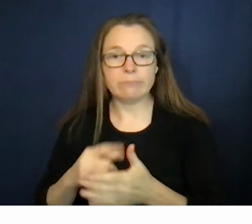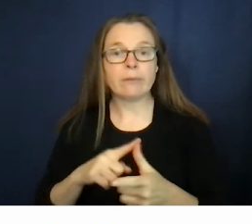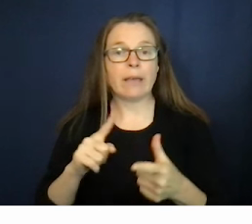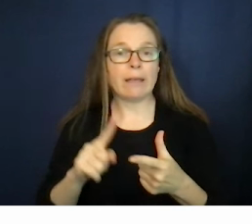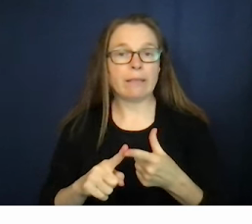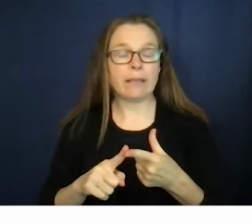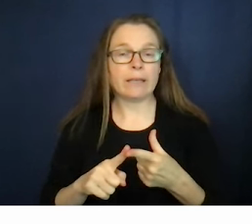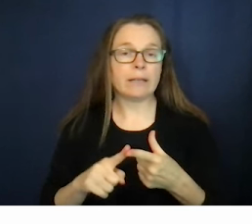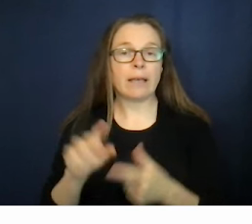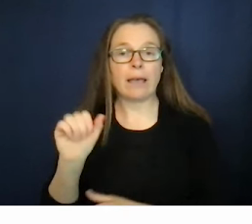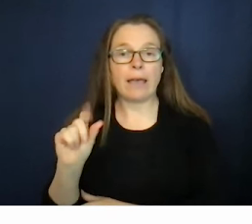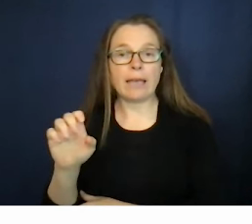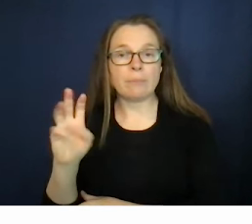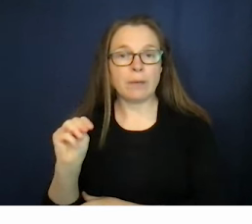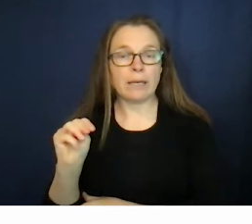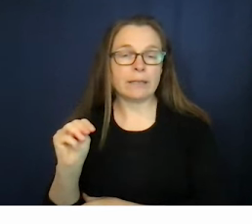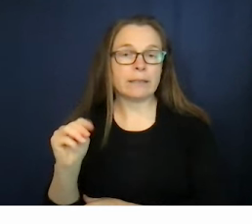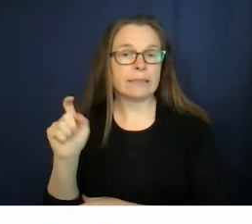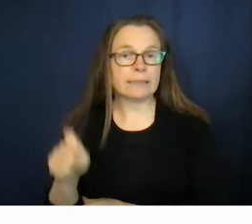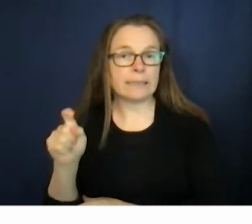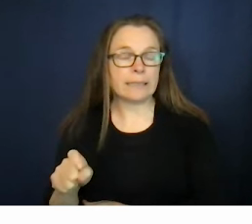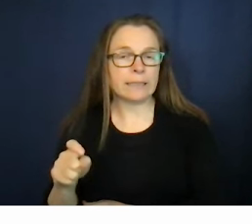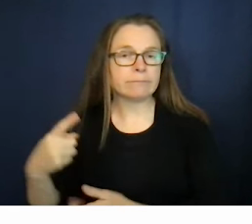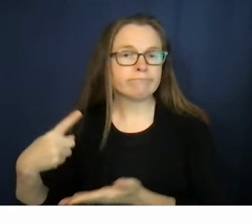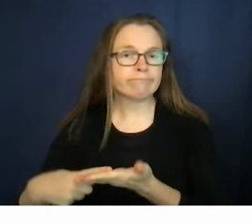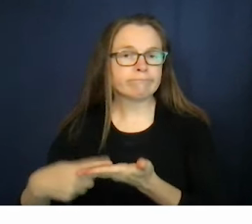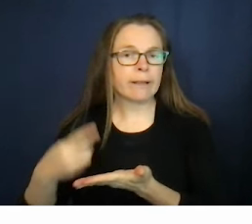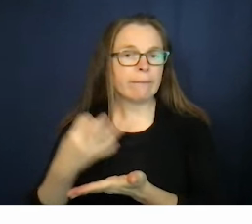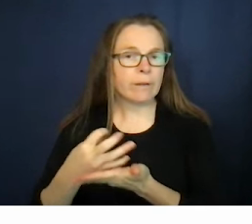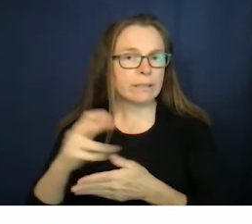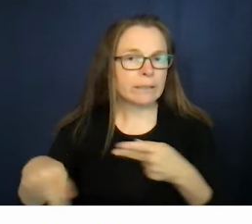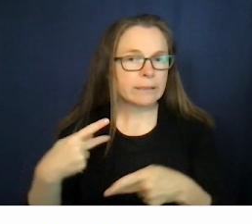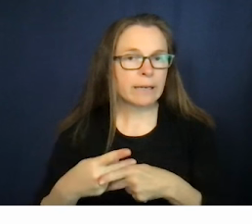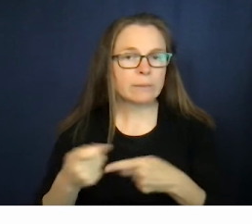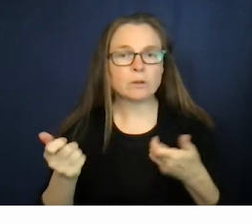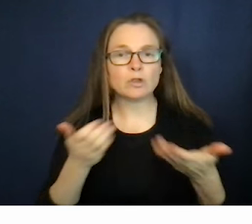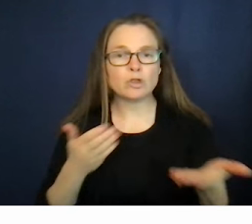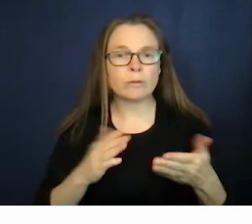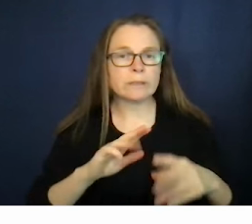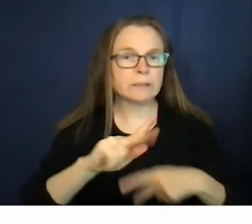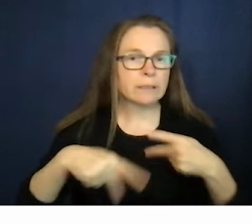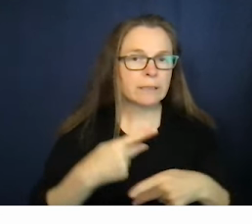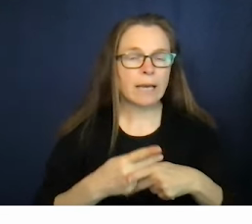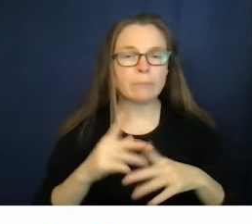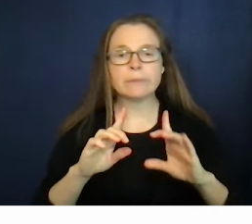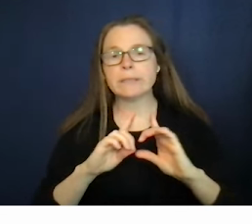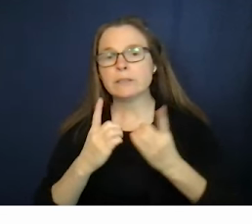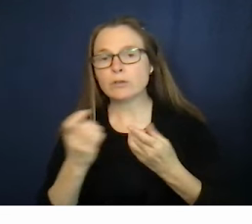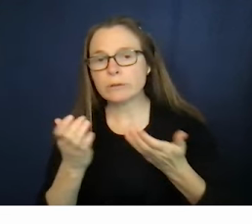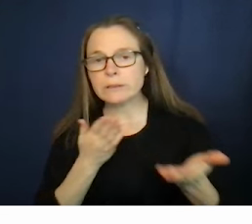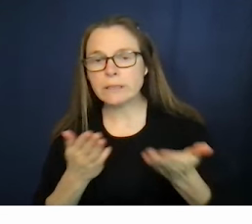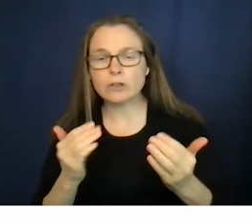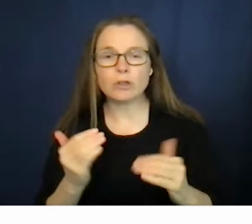administrative capacity needs, discussing funding types, service categories, including the district centers, enhancing